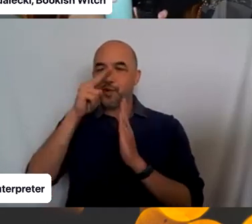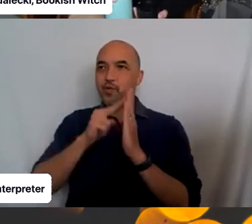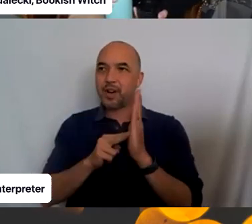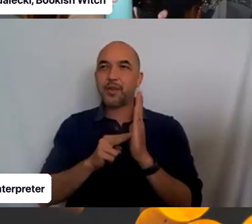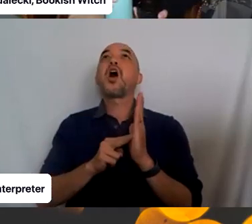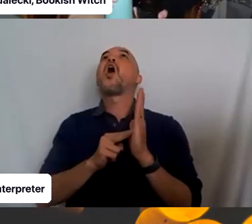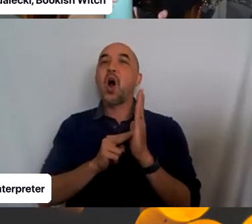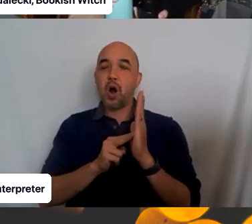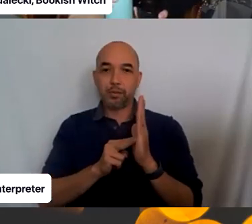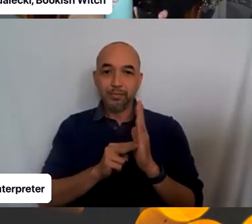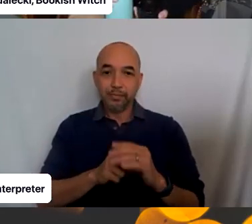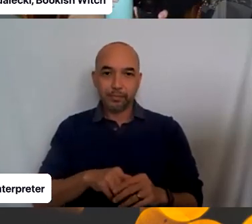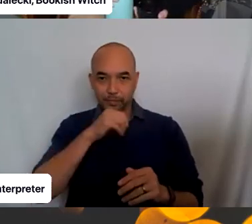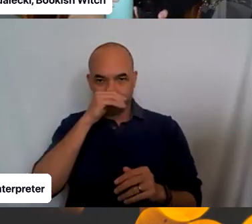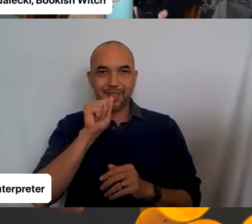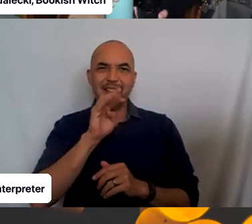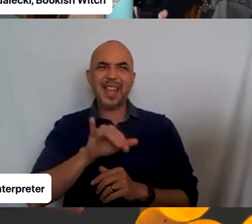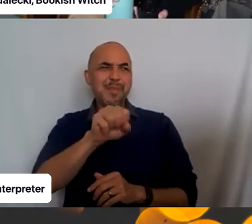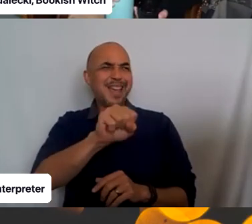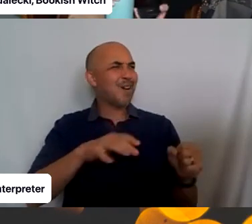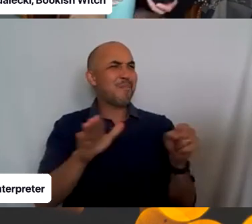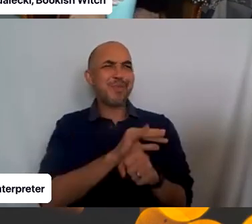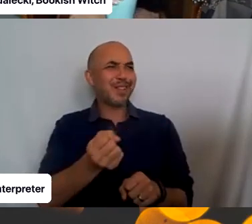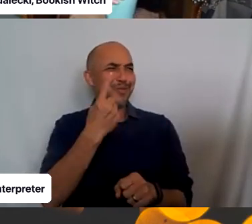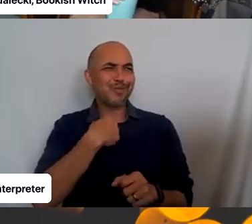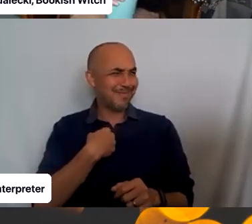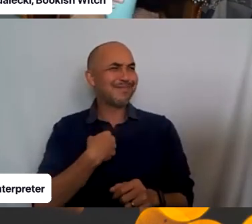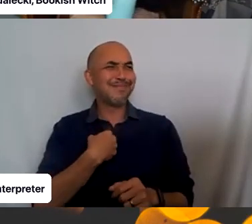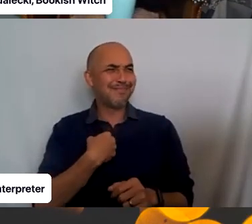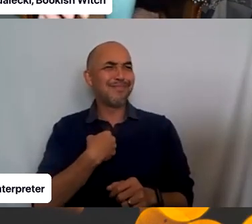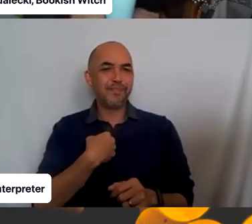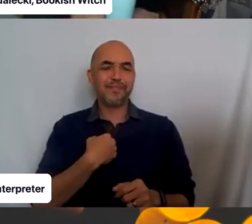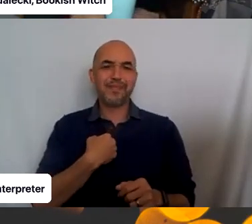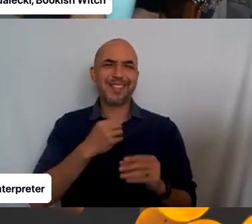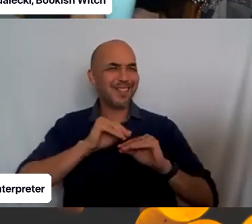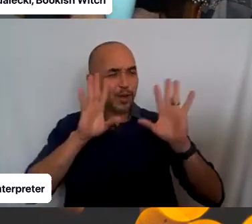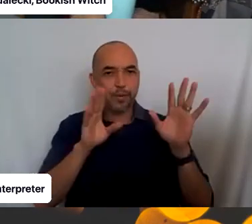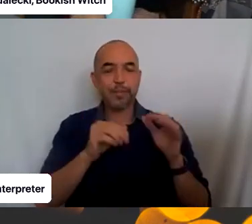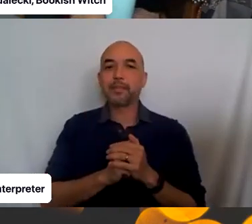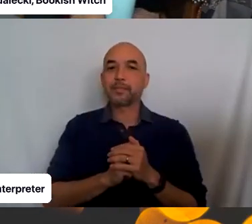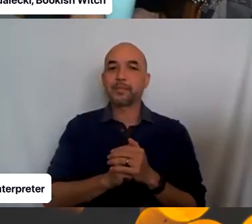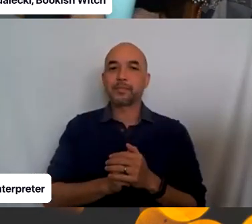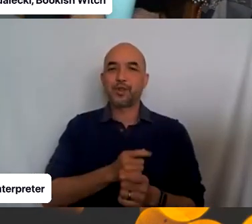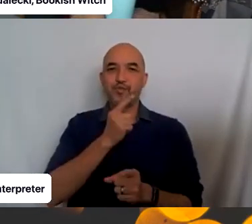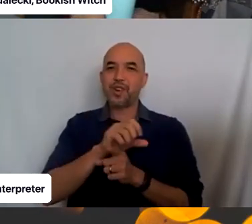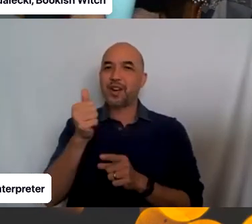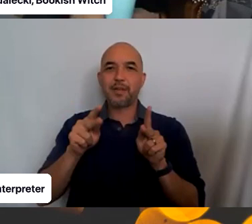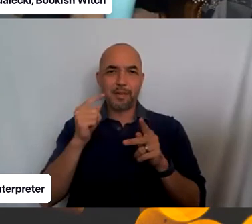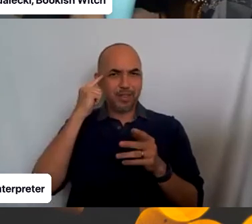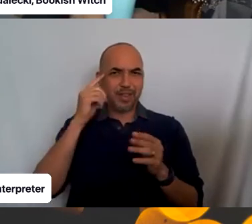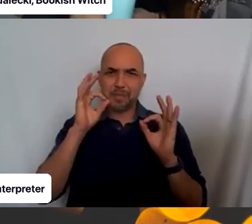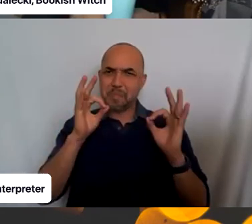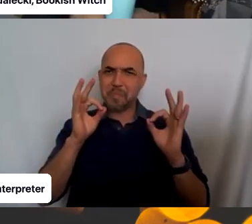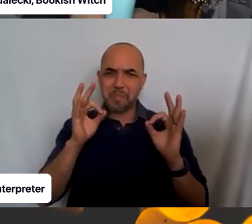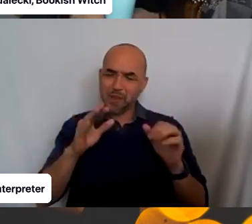they jumped out at me. I was like, I totally get it. Yeah. And exactly. So other people are like, it was spot on. It was totally reminded